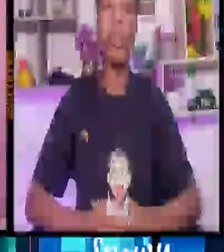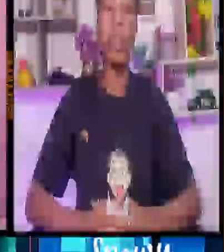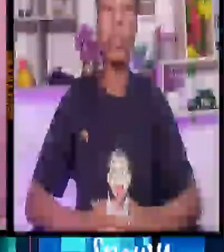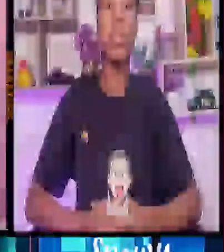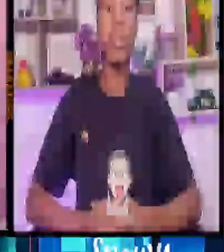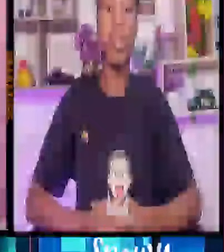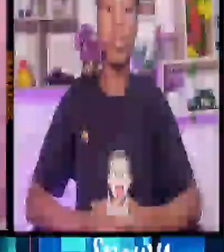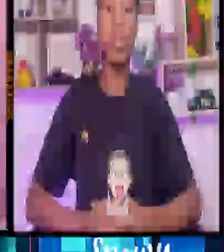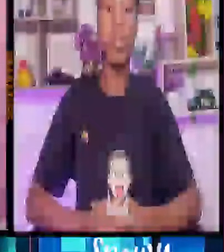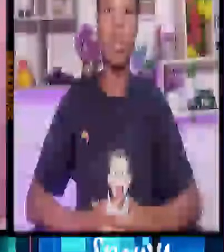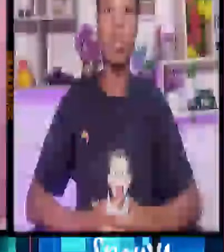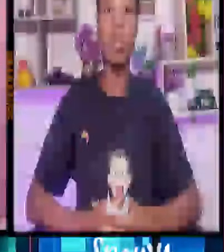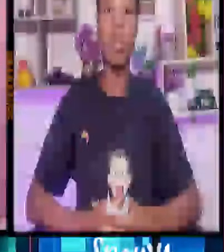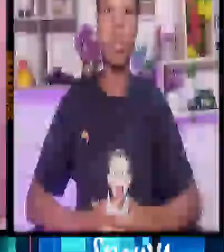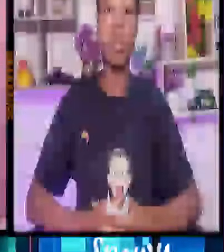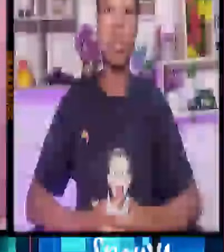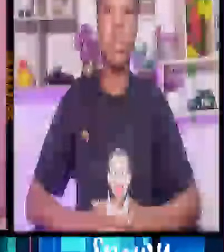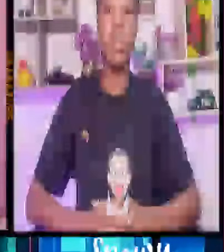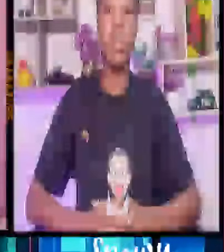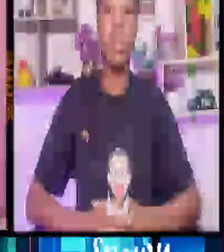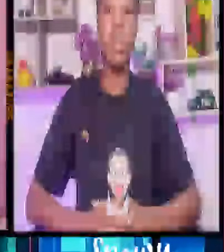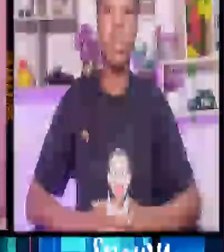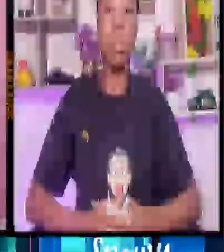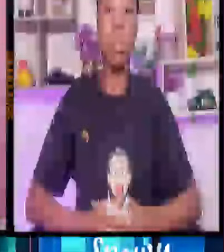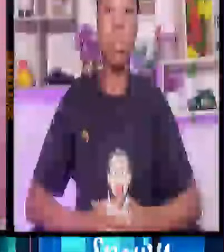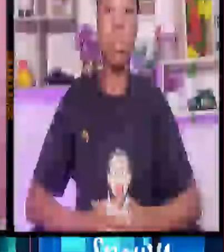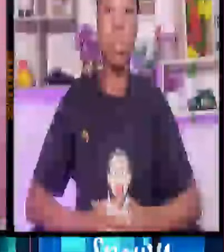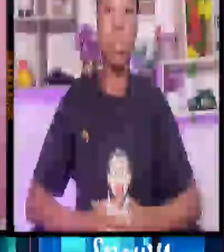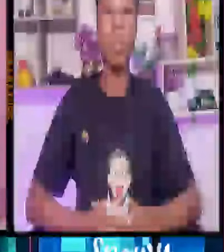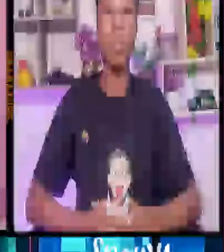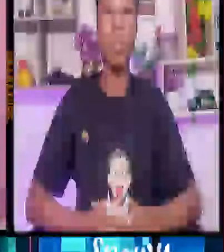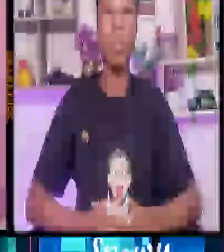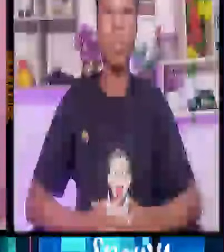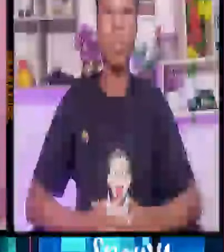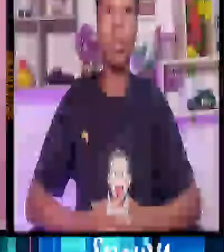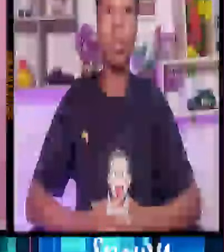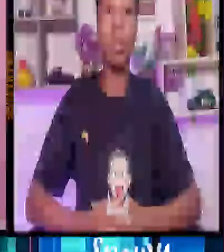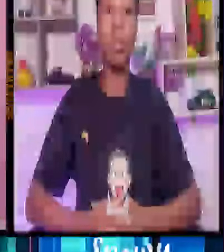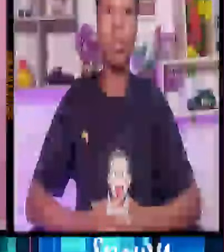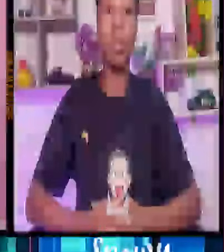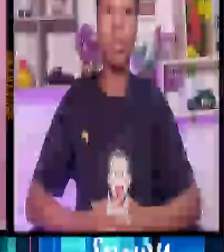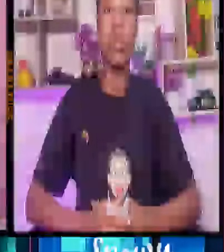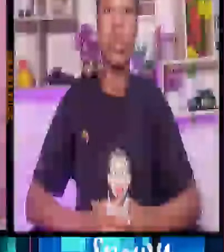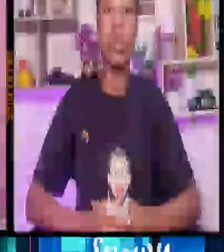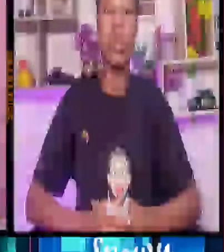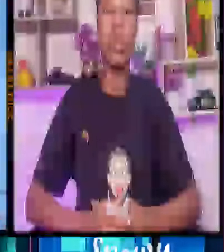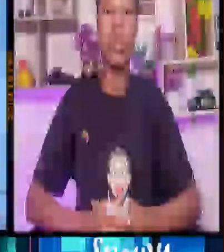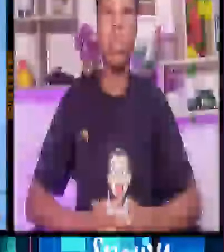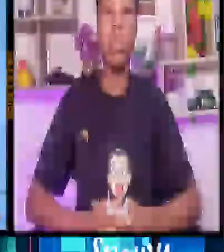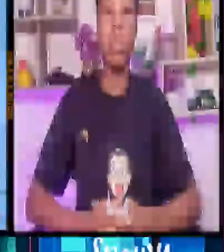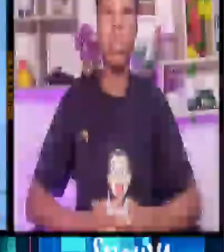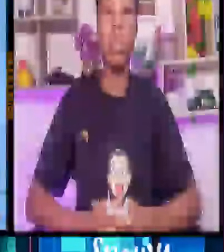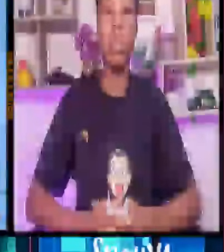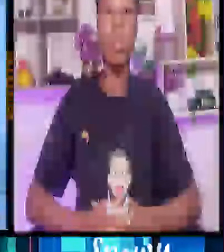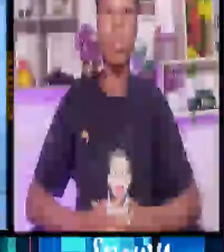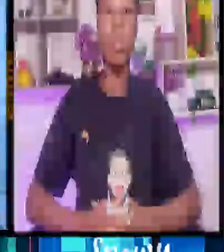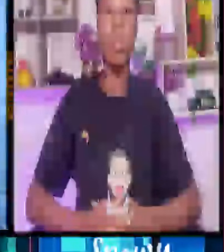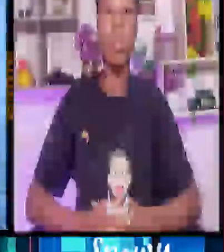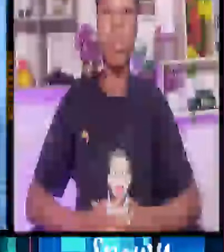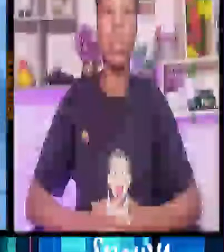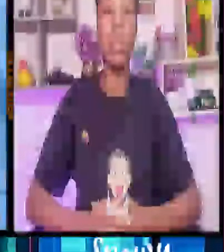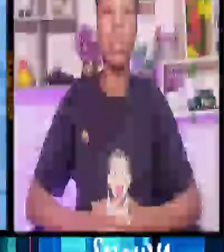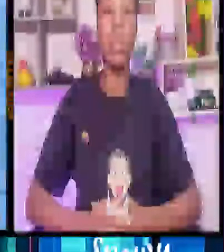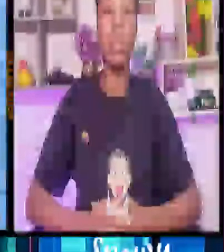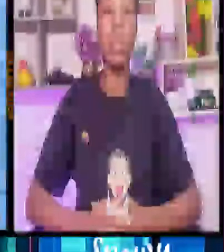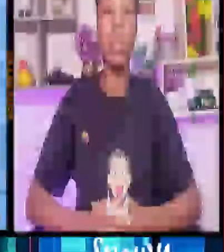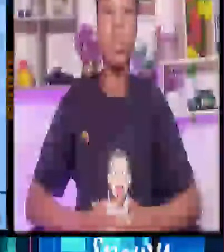Miracle's purported advice was genuine, I'm sure he saw the flyers earlier. And again, Nobody. I mean, of course. I mean, I want to state